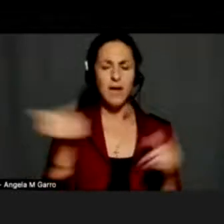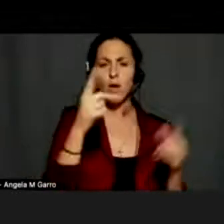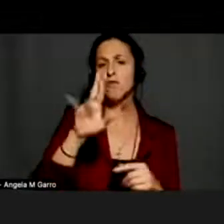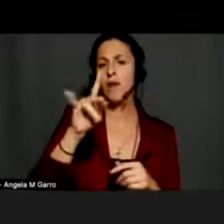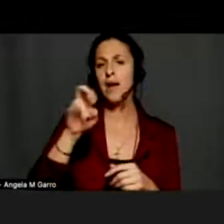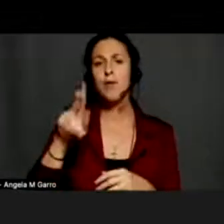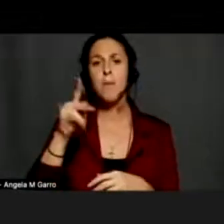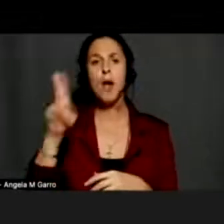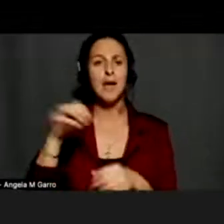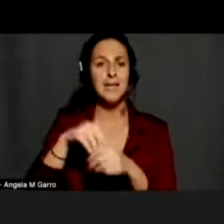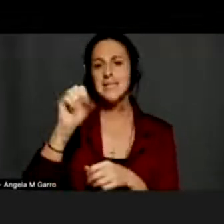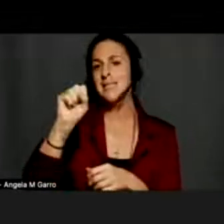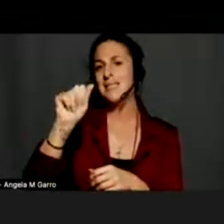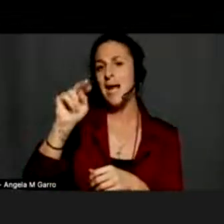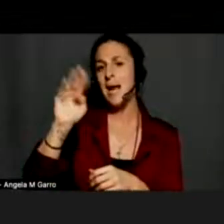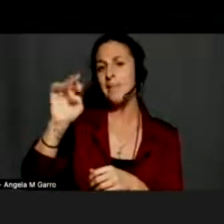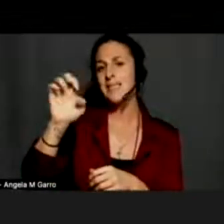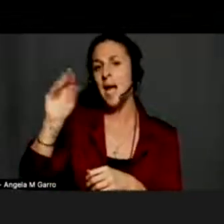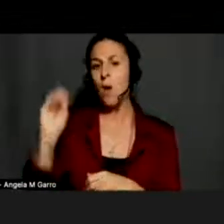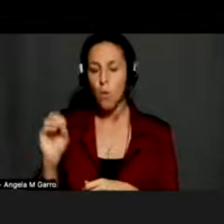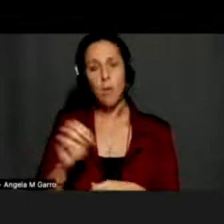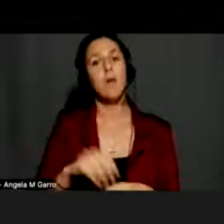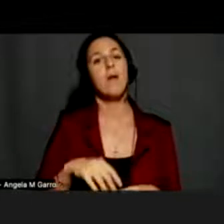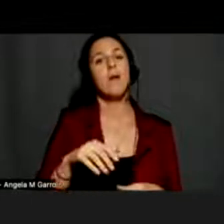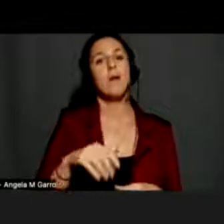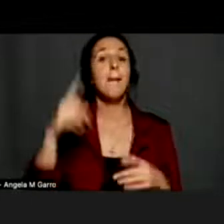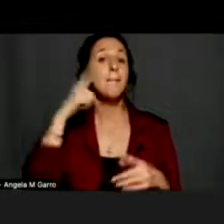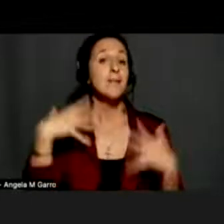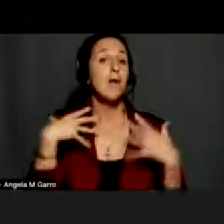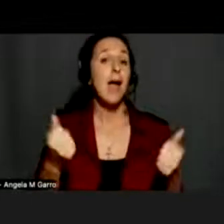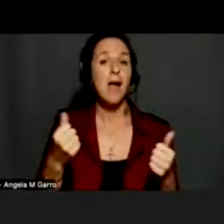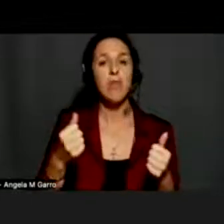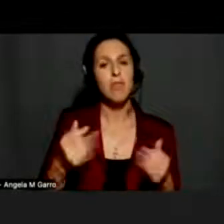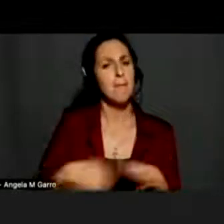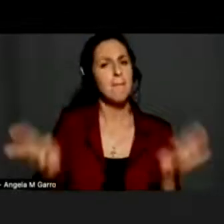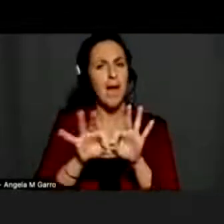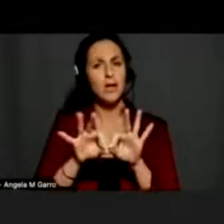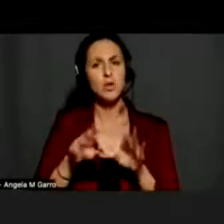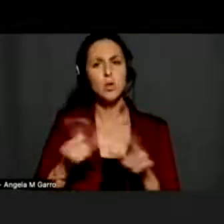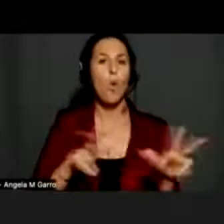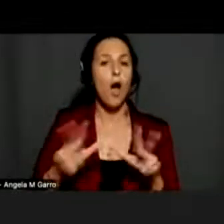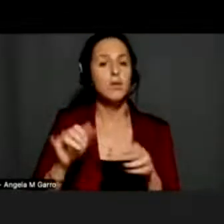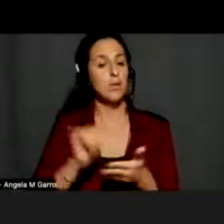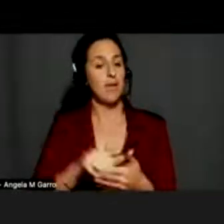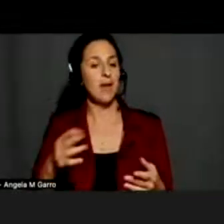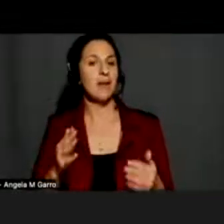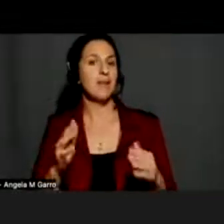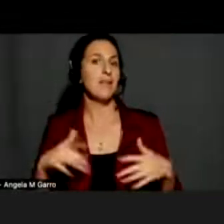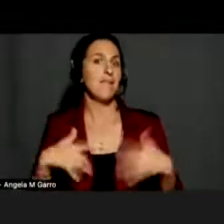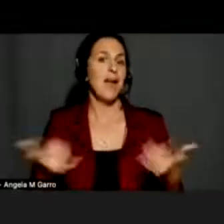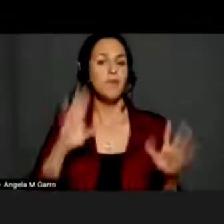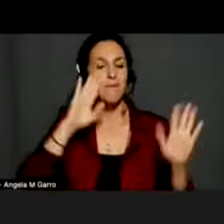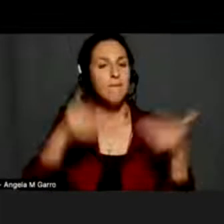Mateo, and it is Mental Health Matters Walk. And so it's an event where they will focus on mental health and